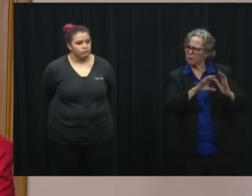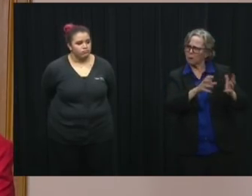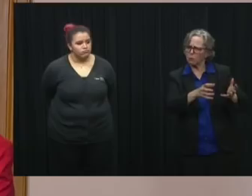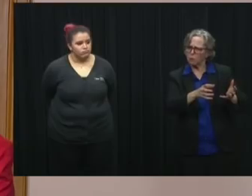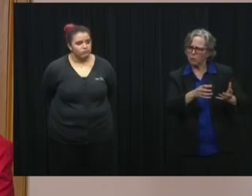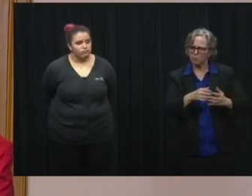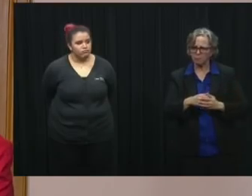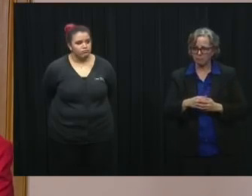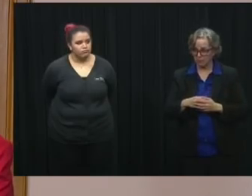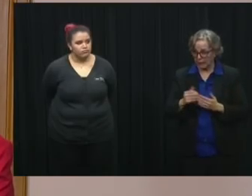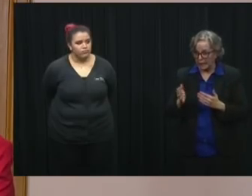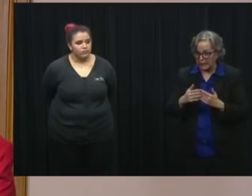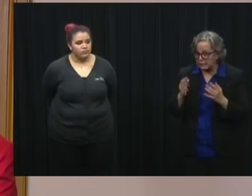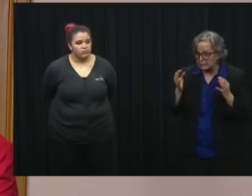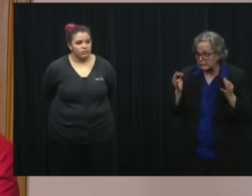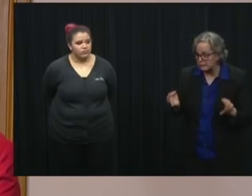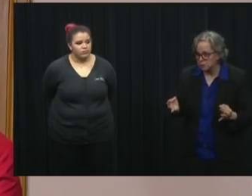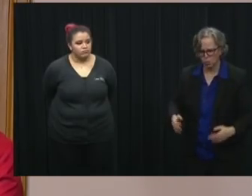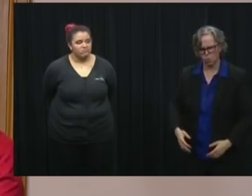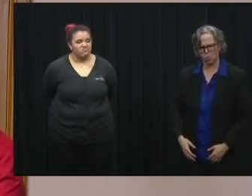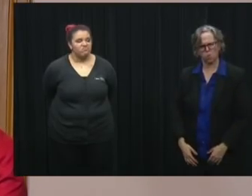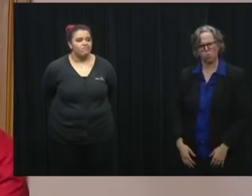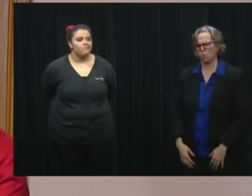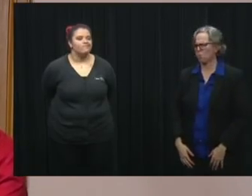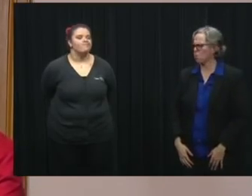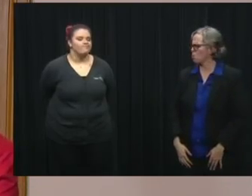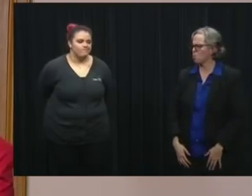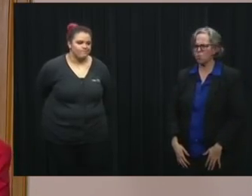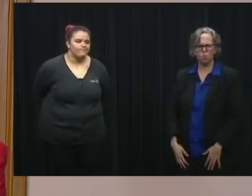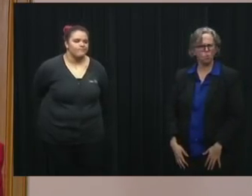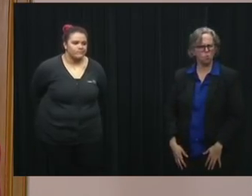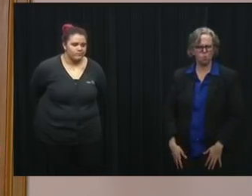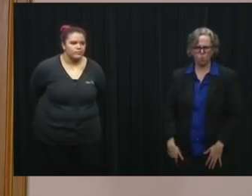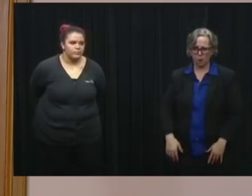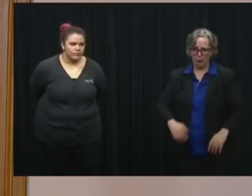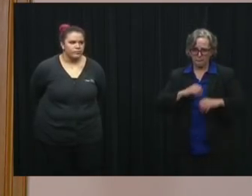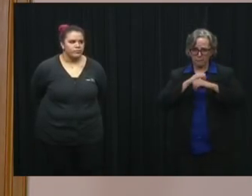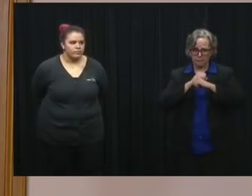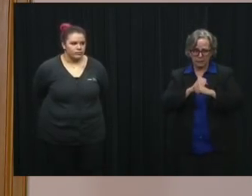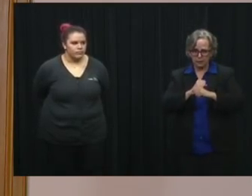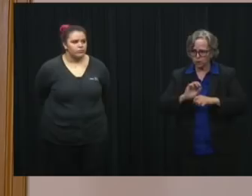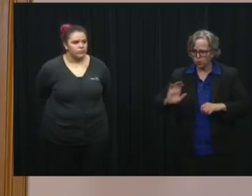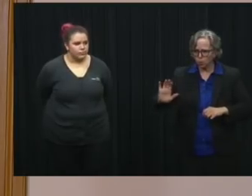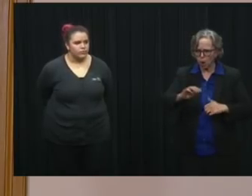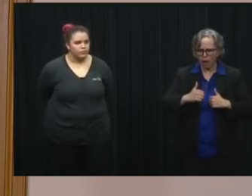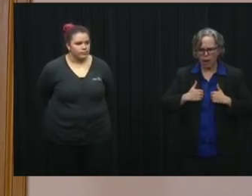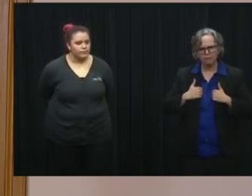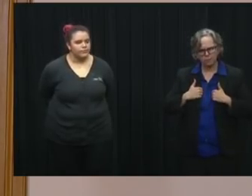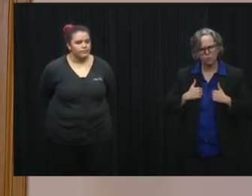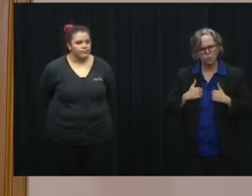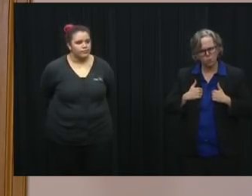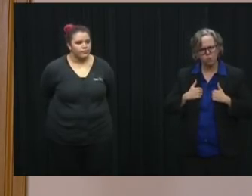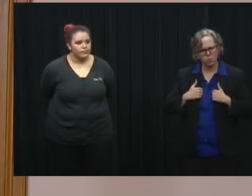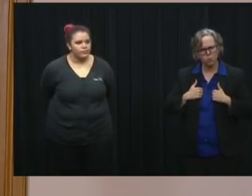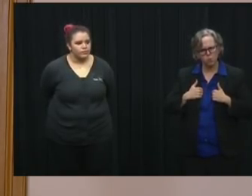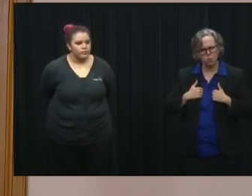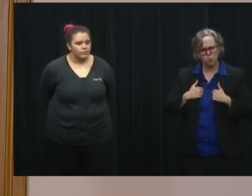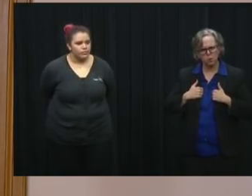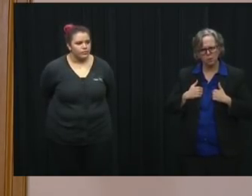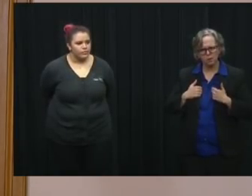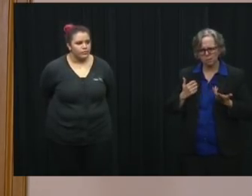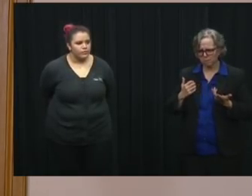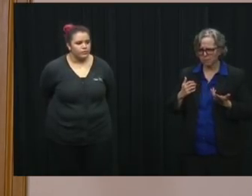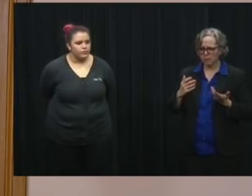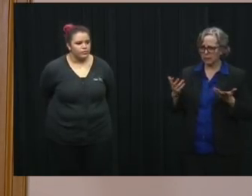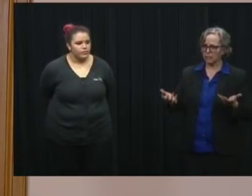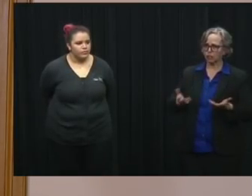upon how do we protect people's lives, and how do we set Ohio up for the